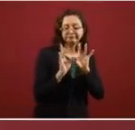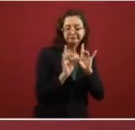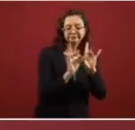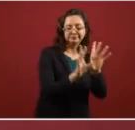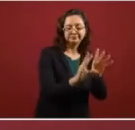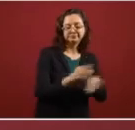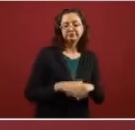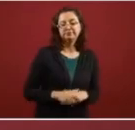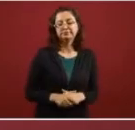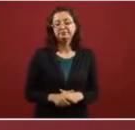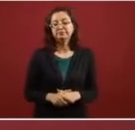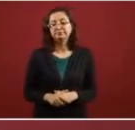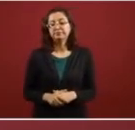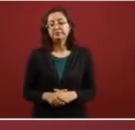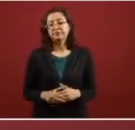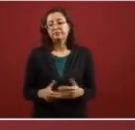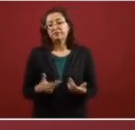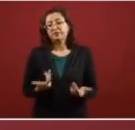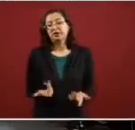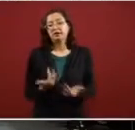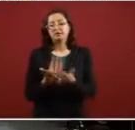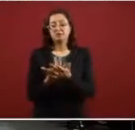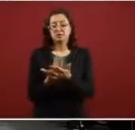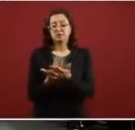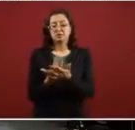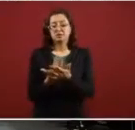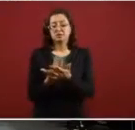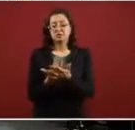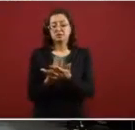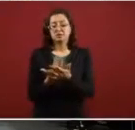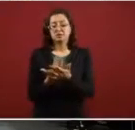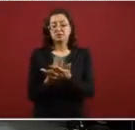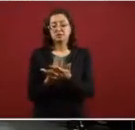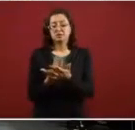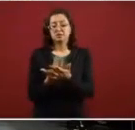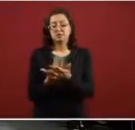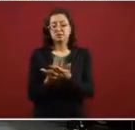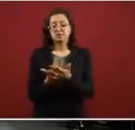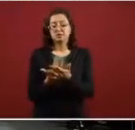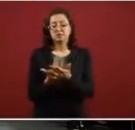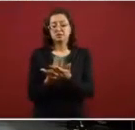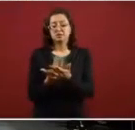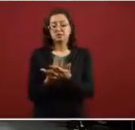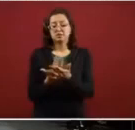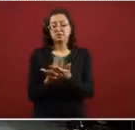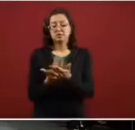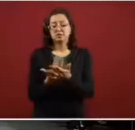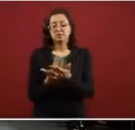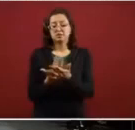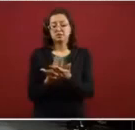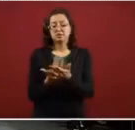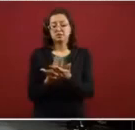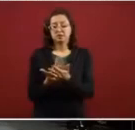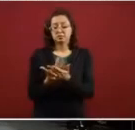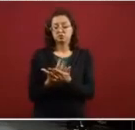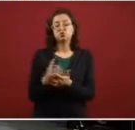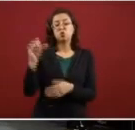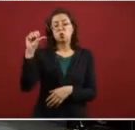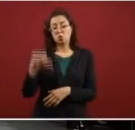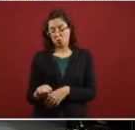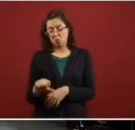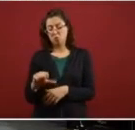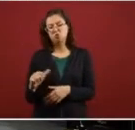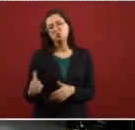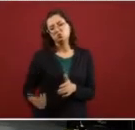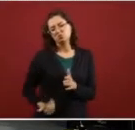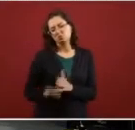estamos esperando entonces que a partir de las 11 de la mañana. So we are now waiting and we expect that around 11 a.m. 11 y media de la